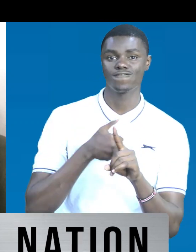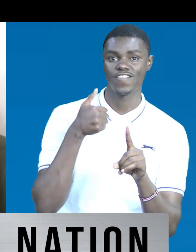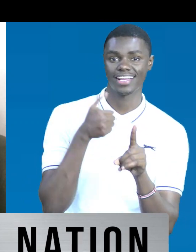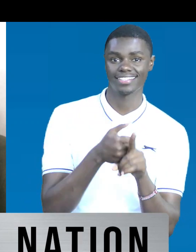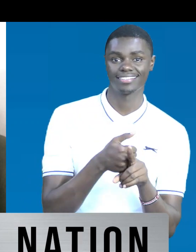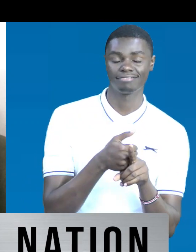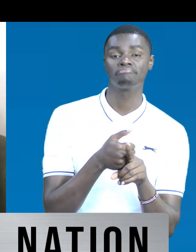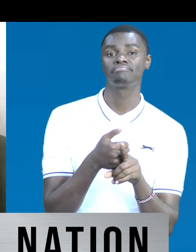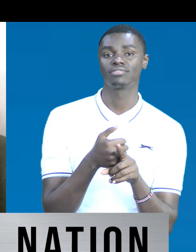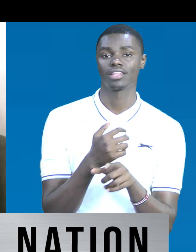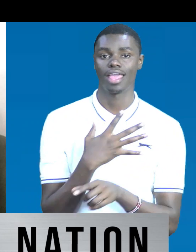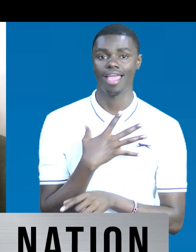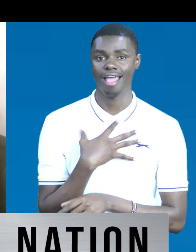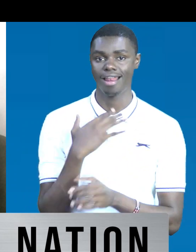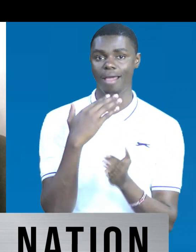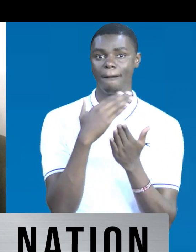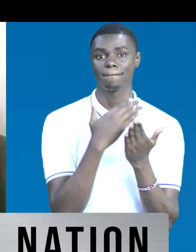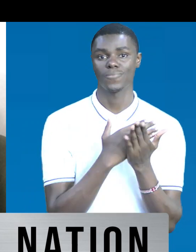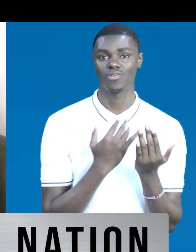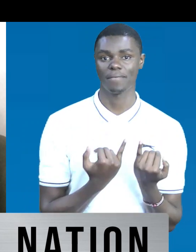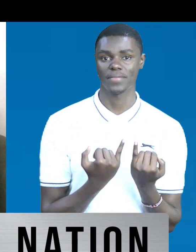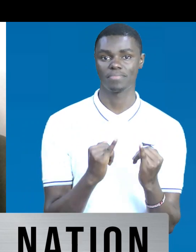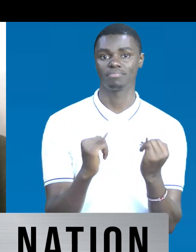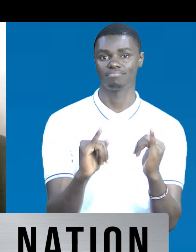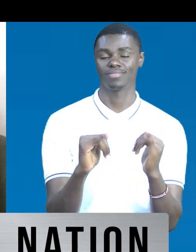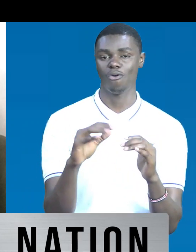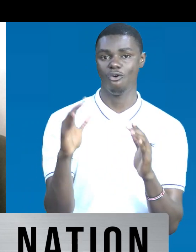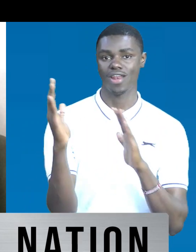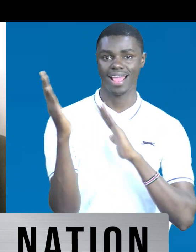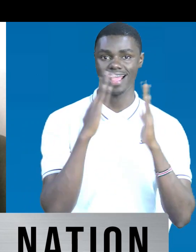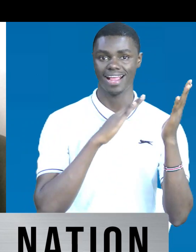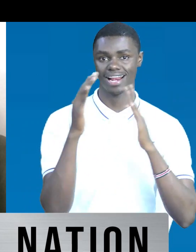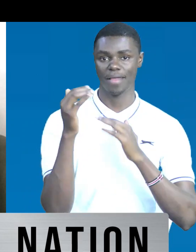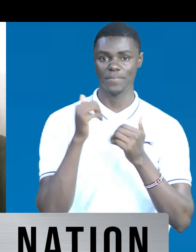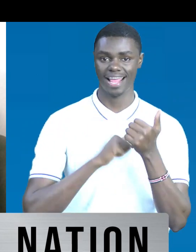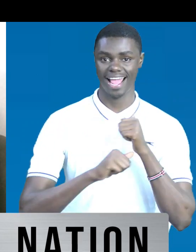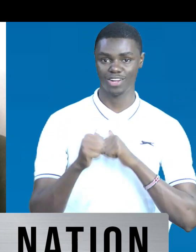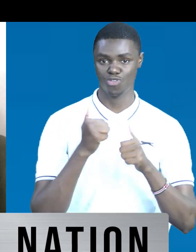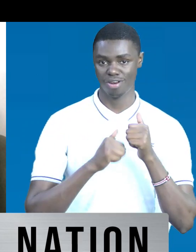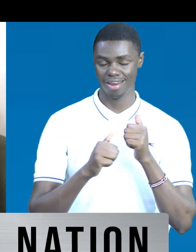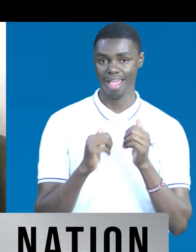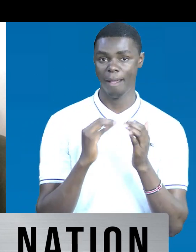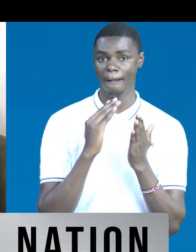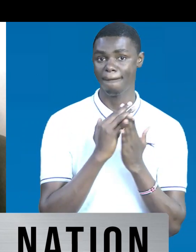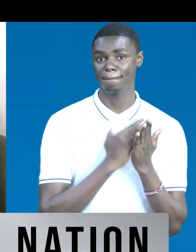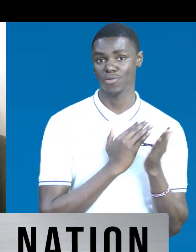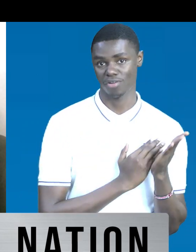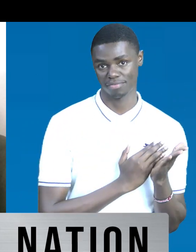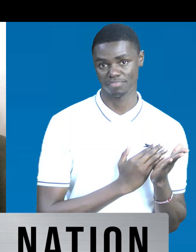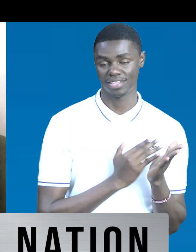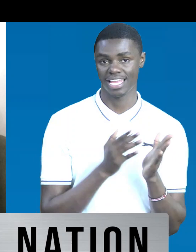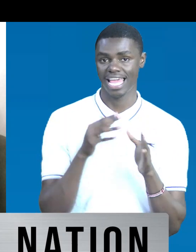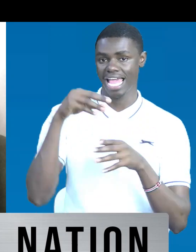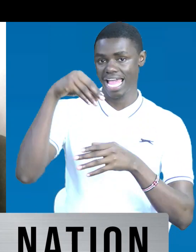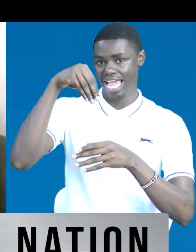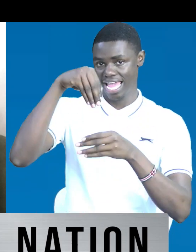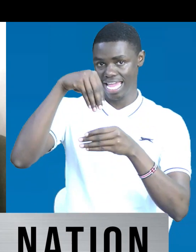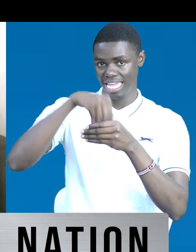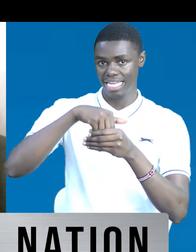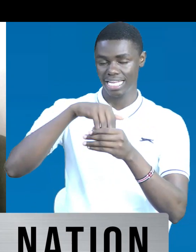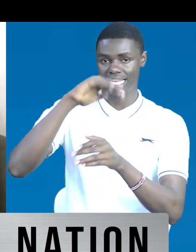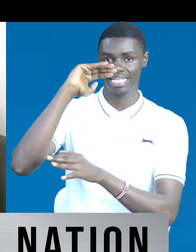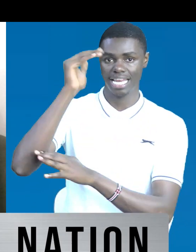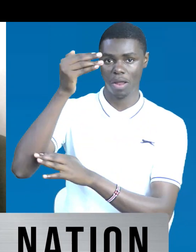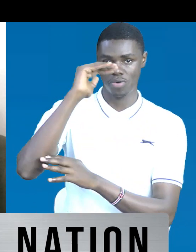advocacy and program implementation on climate action. Right. Programs within informal settlements